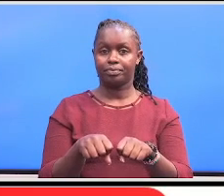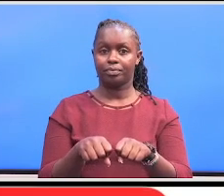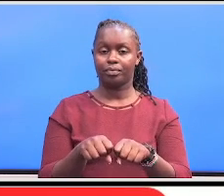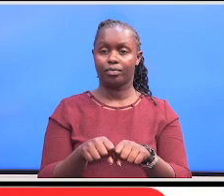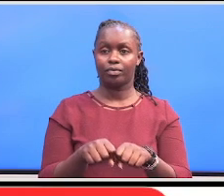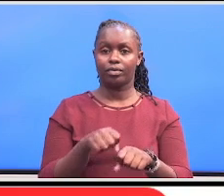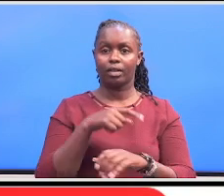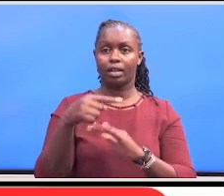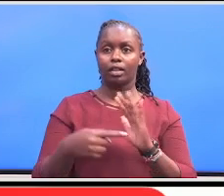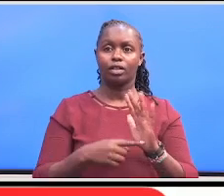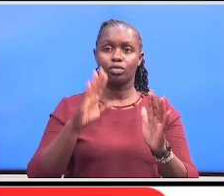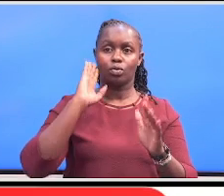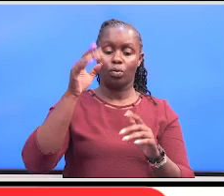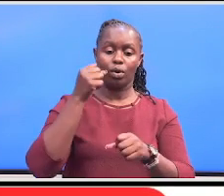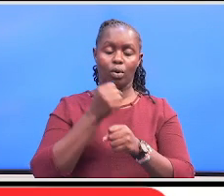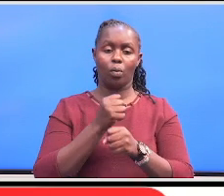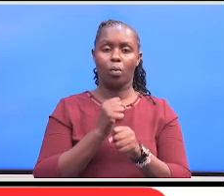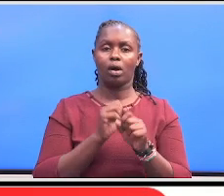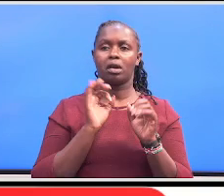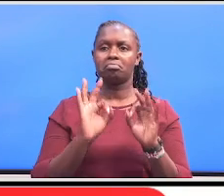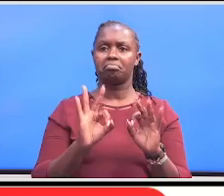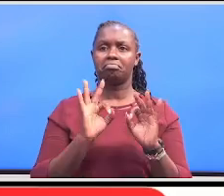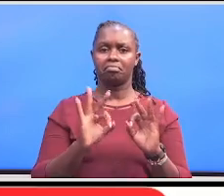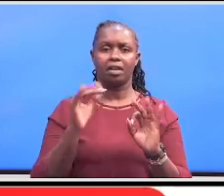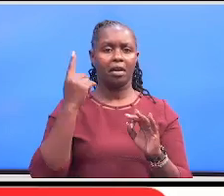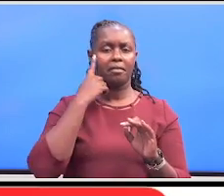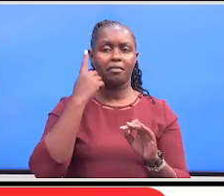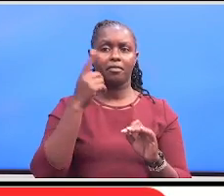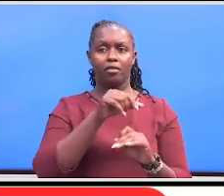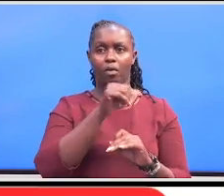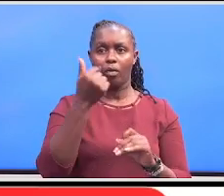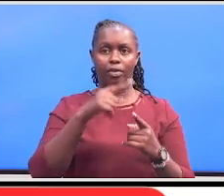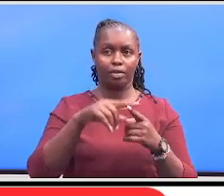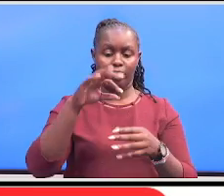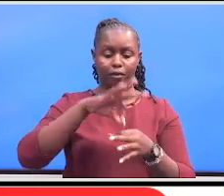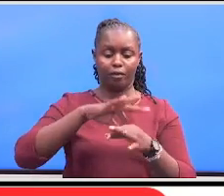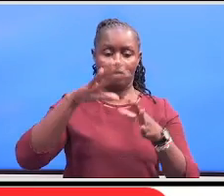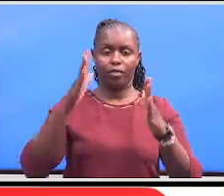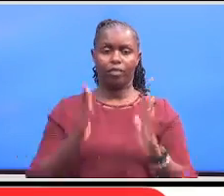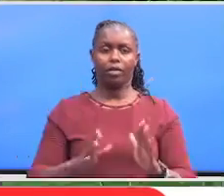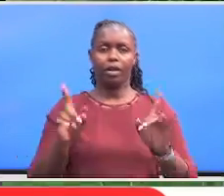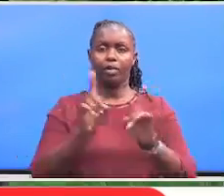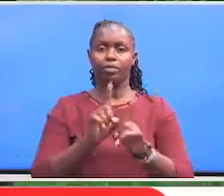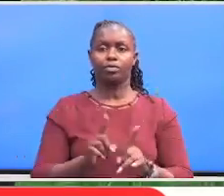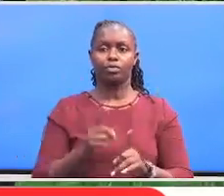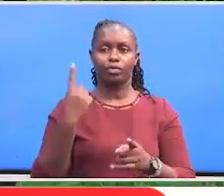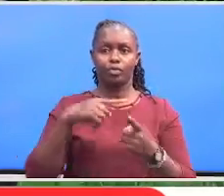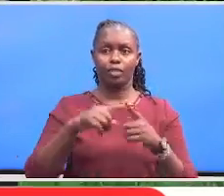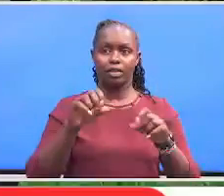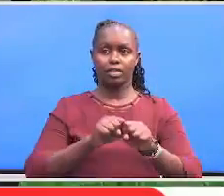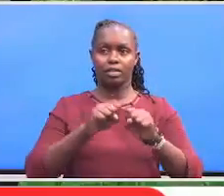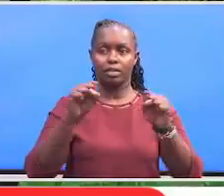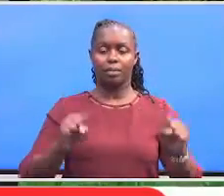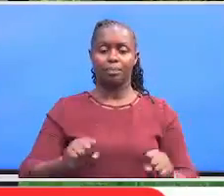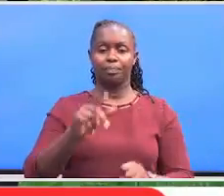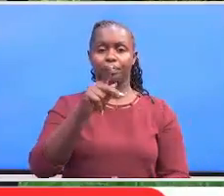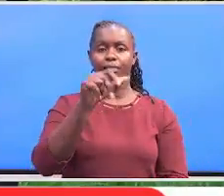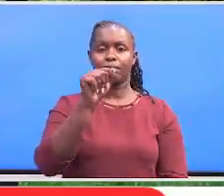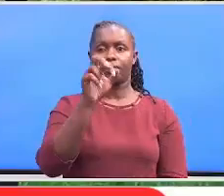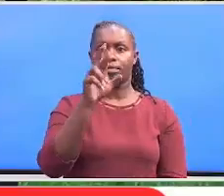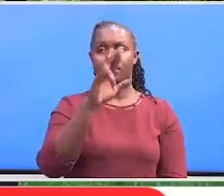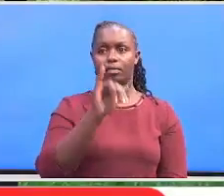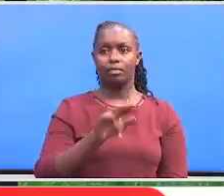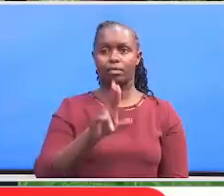itakuwa inawaka vizuri for everybody. From the voter all the way up to the IBC system. Kariuki goes checks his